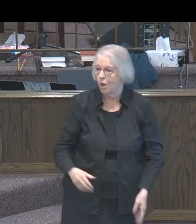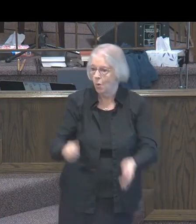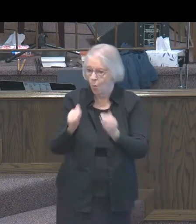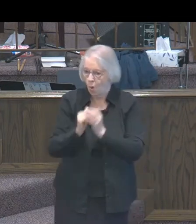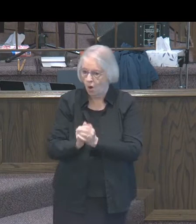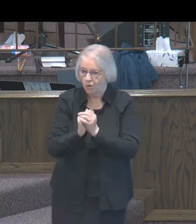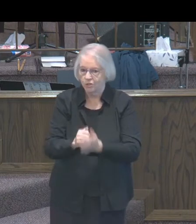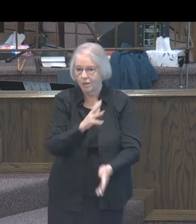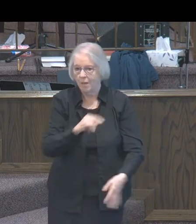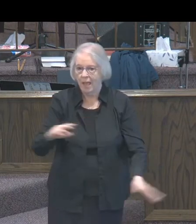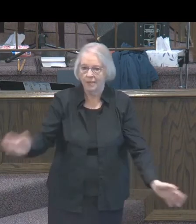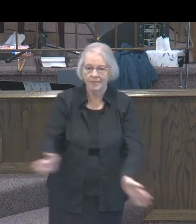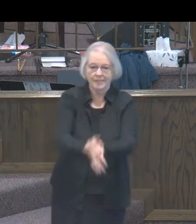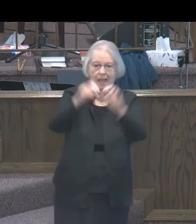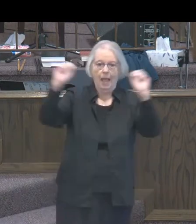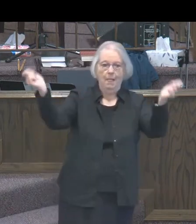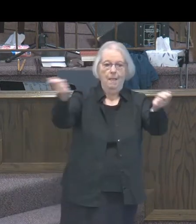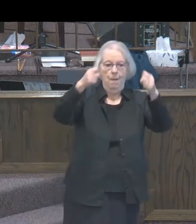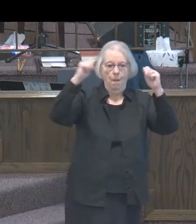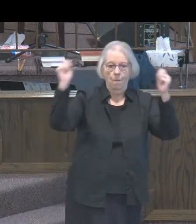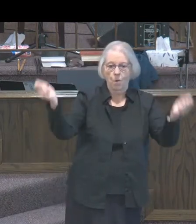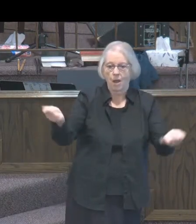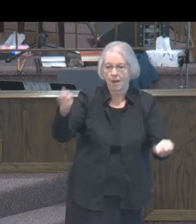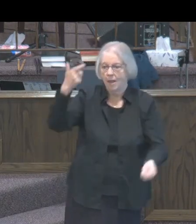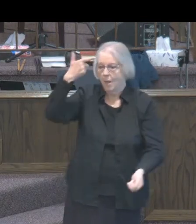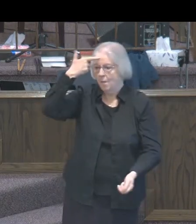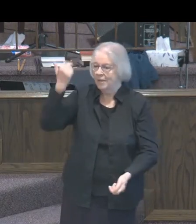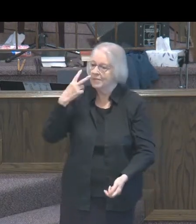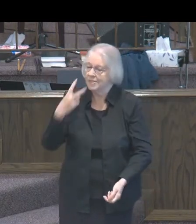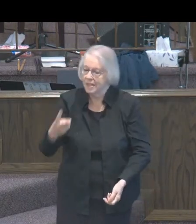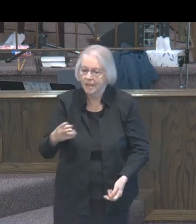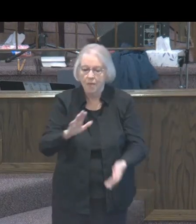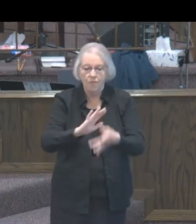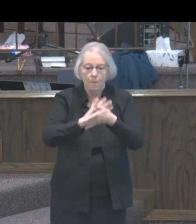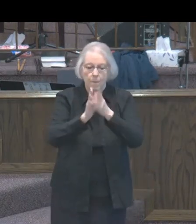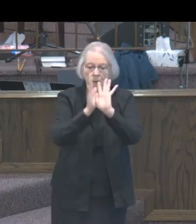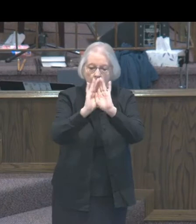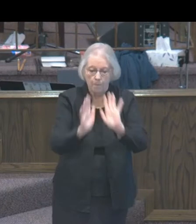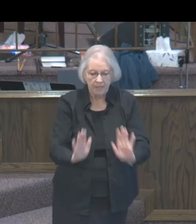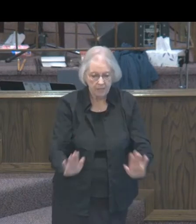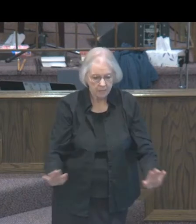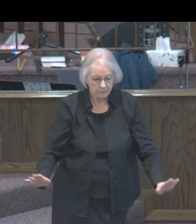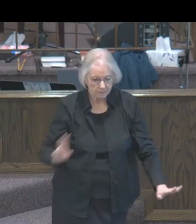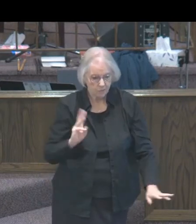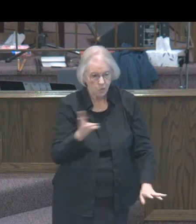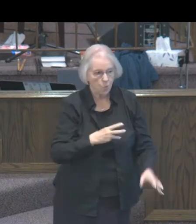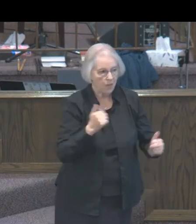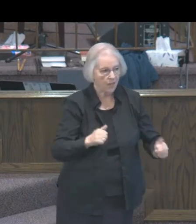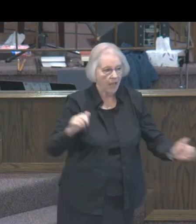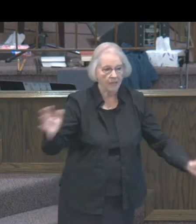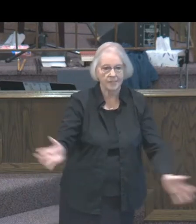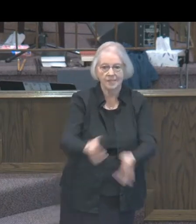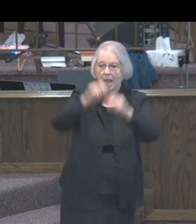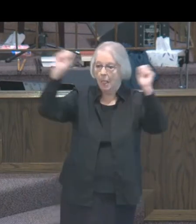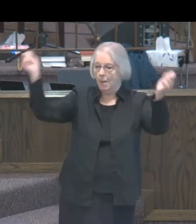you. Because, you see, the peace that we can celebrate, the peace of this that we can celebrate, is that there